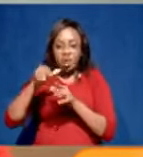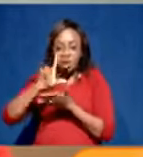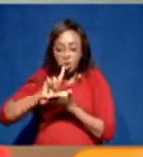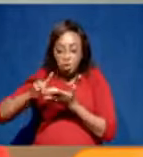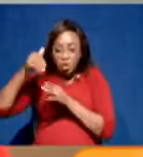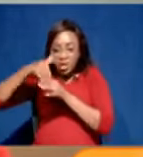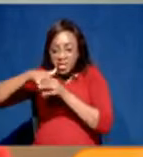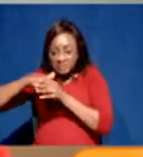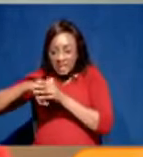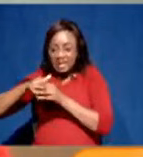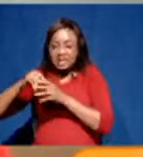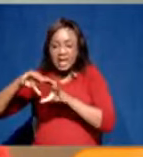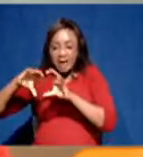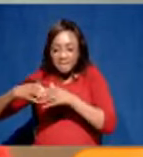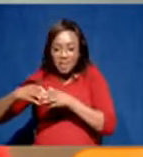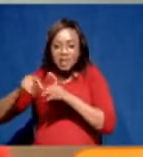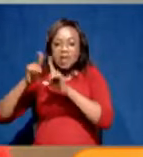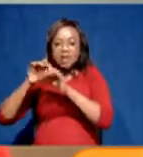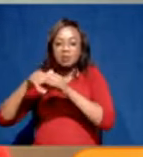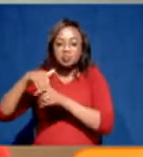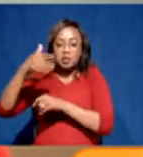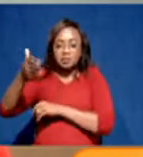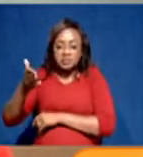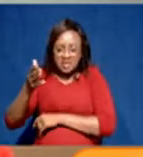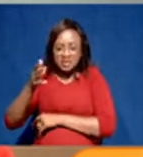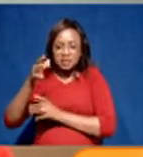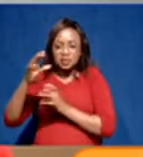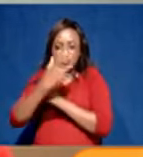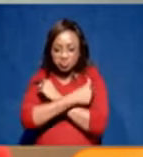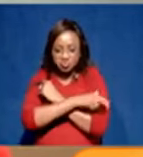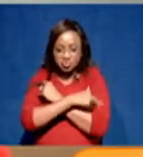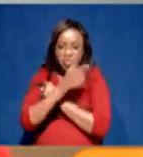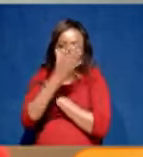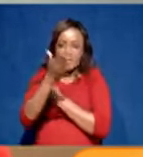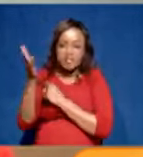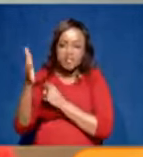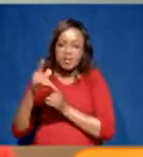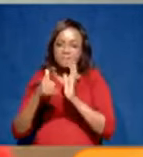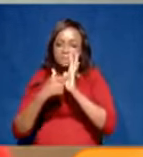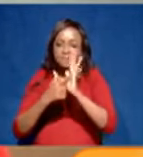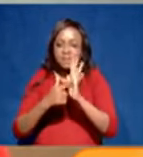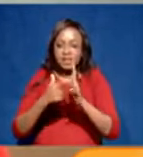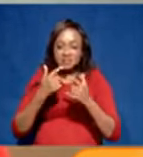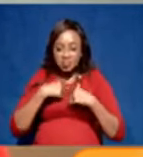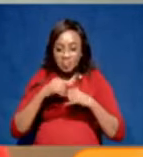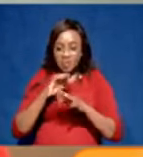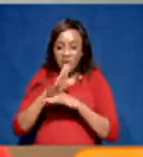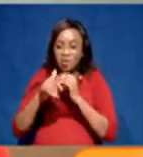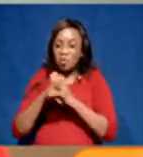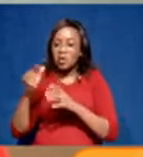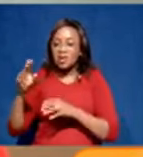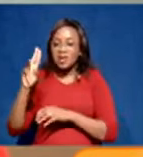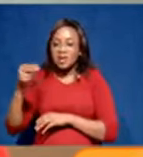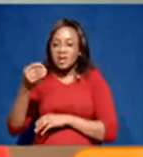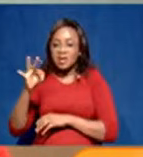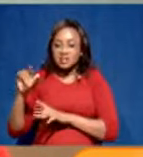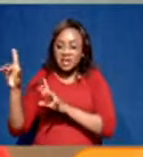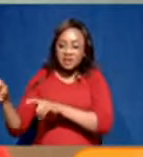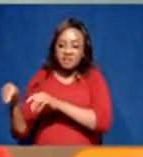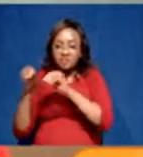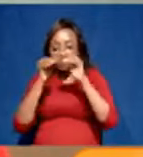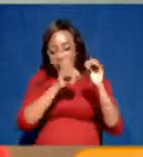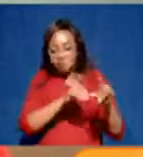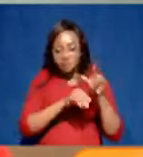If you look at the transitional clauses under Social Health Authority, I am not transiting my staff at 100%. I'm going to do a suitability